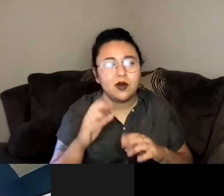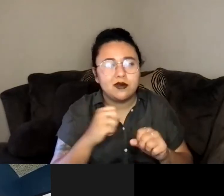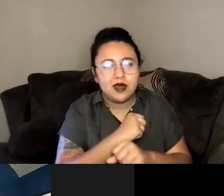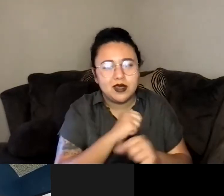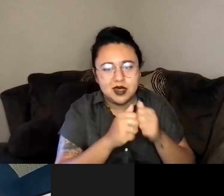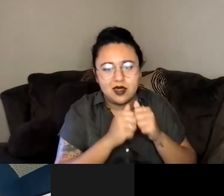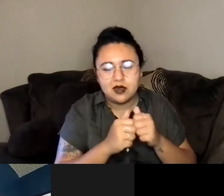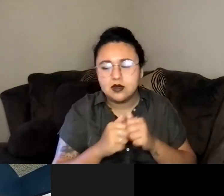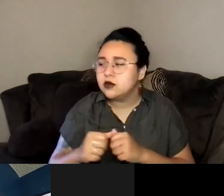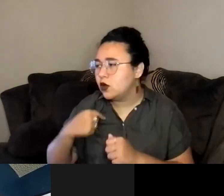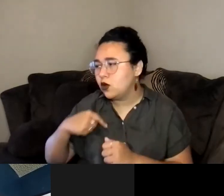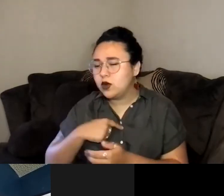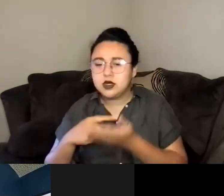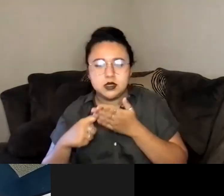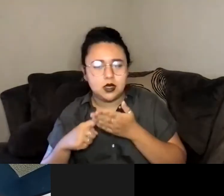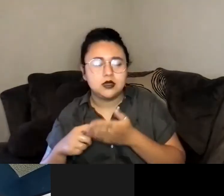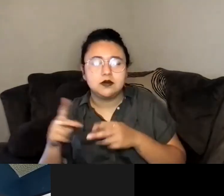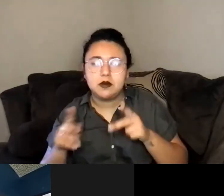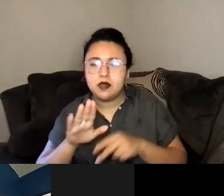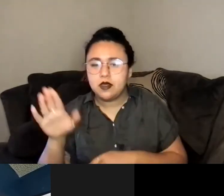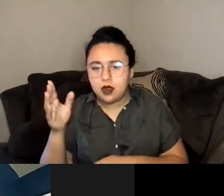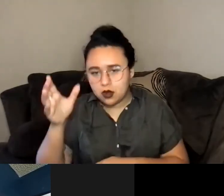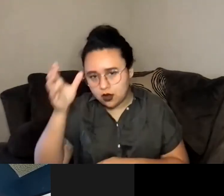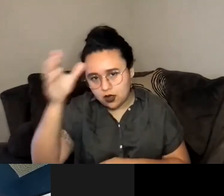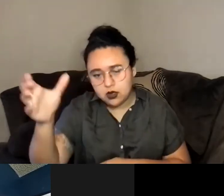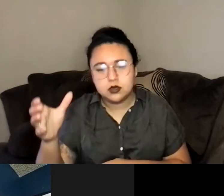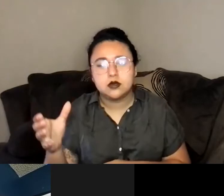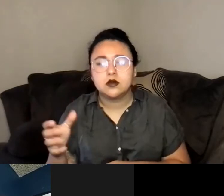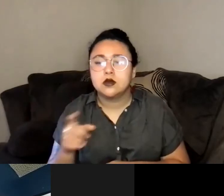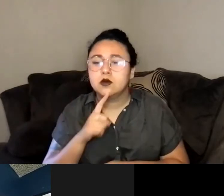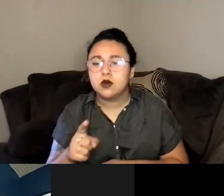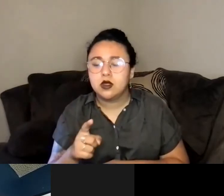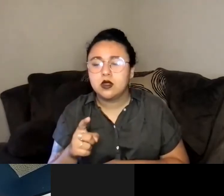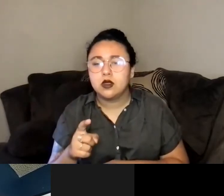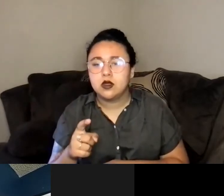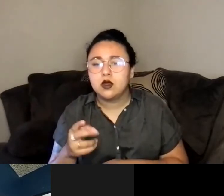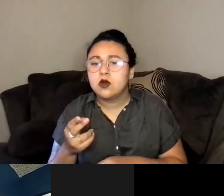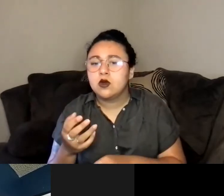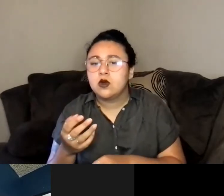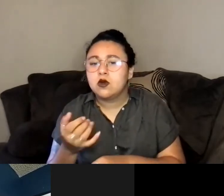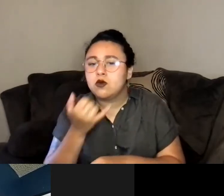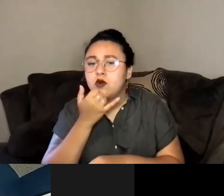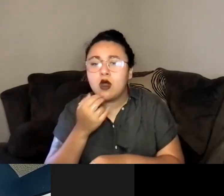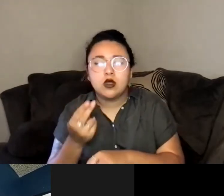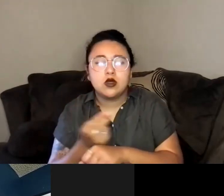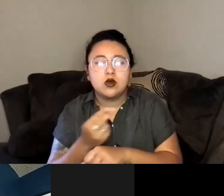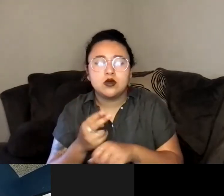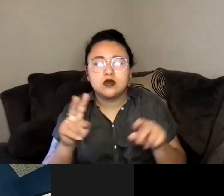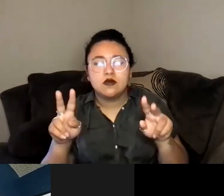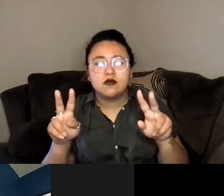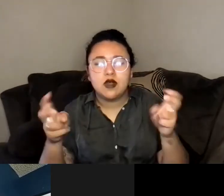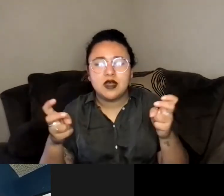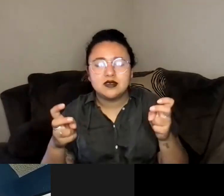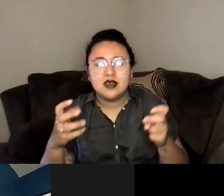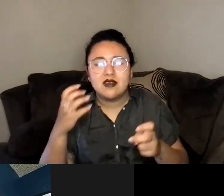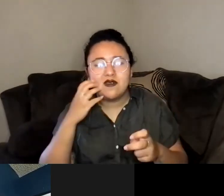a lot about people's concept of like the very misused phrase, fat is the last acceptable form of prejudice. Yeah. Like, we know there are